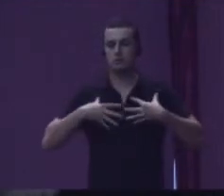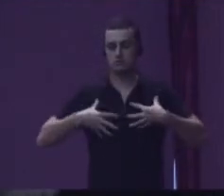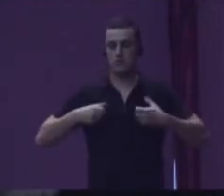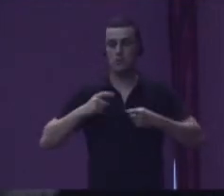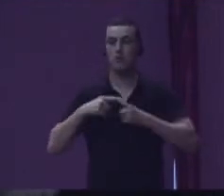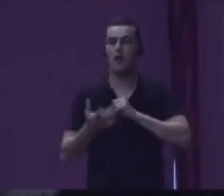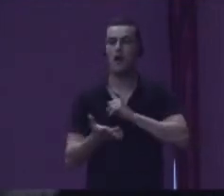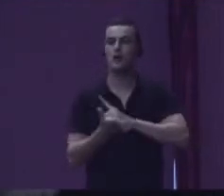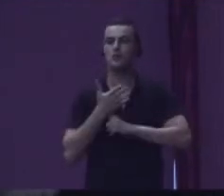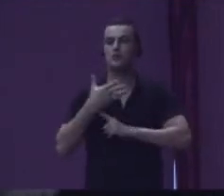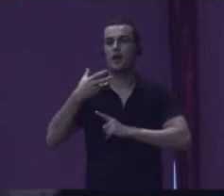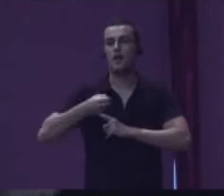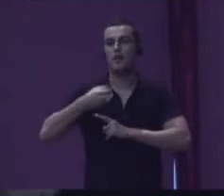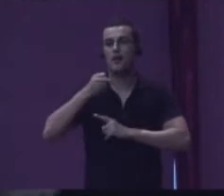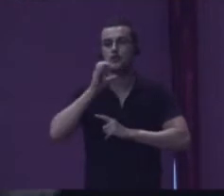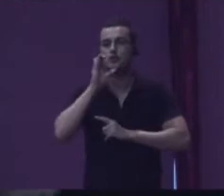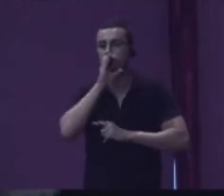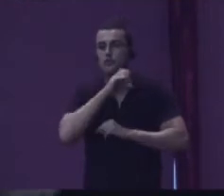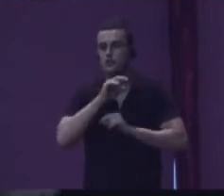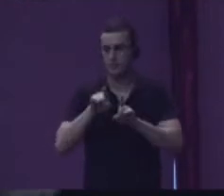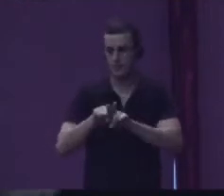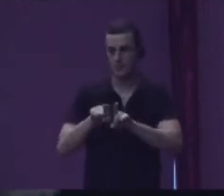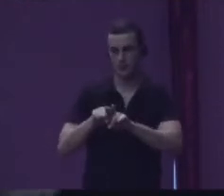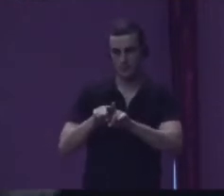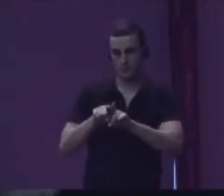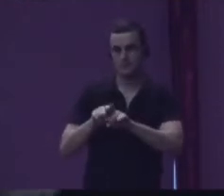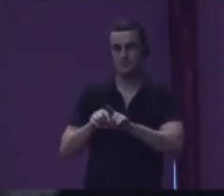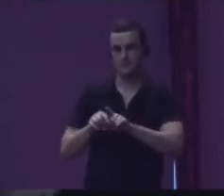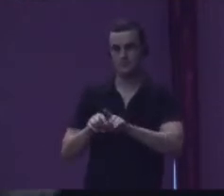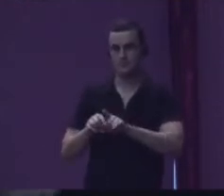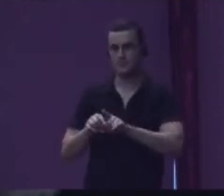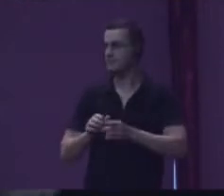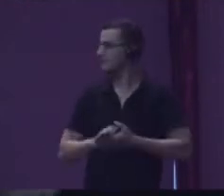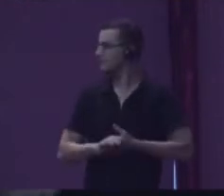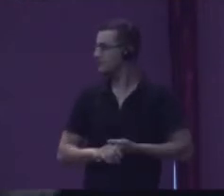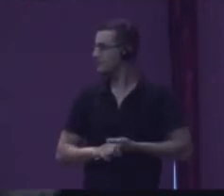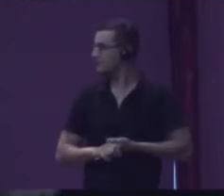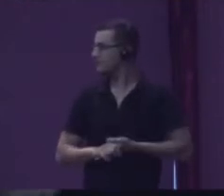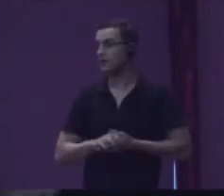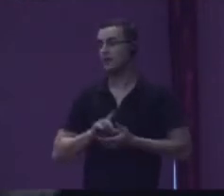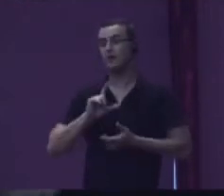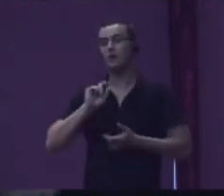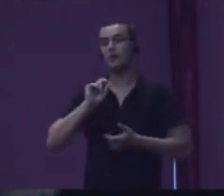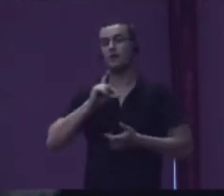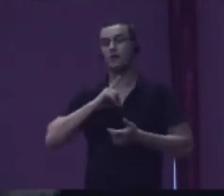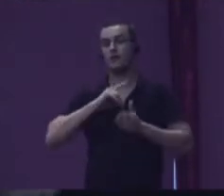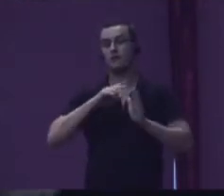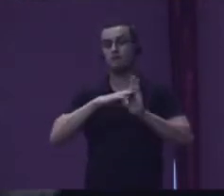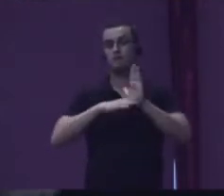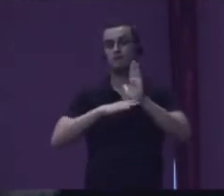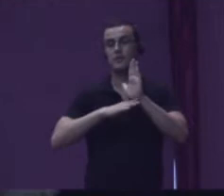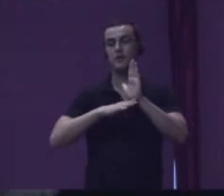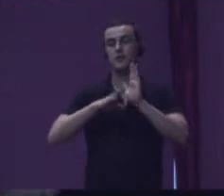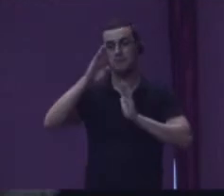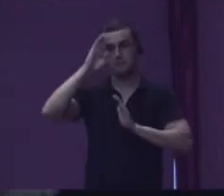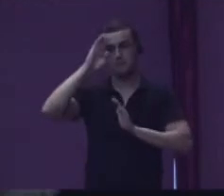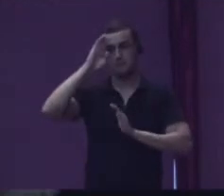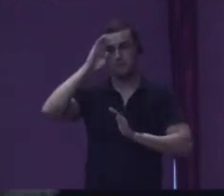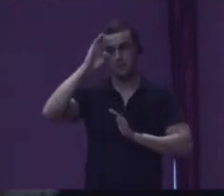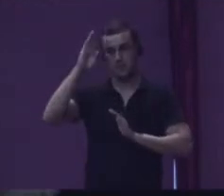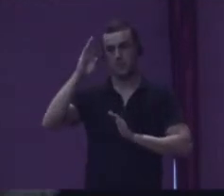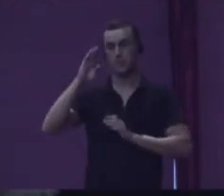underlying principles in the local system of medicine, the ethnomedicine, is the belief in